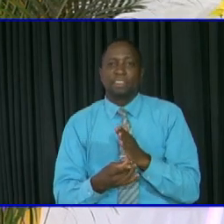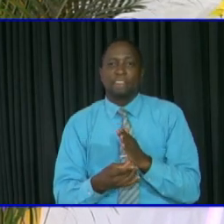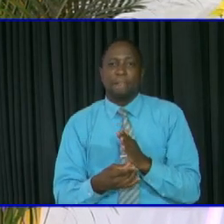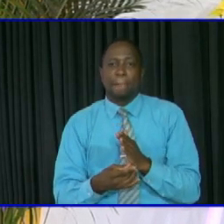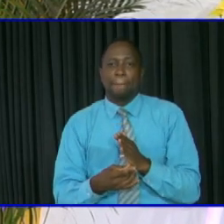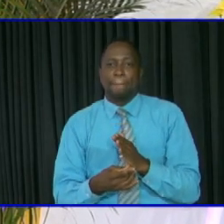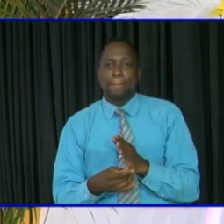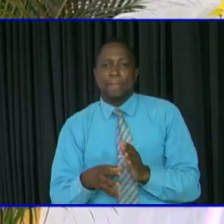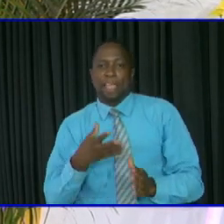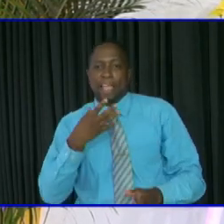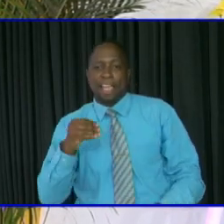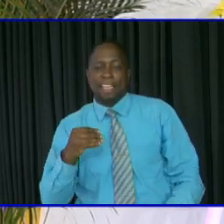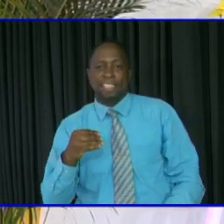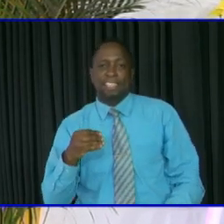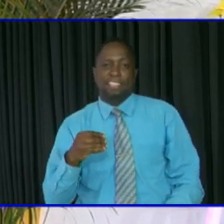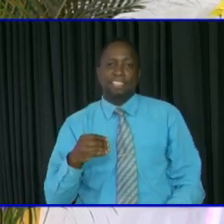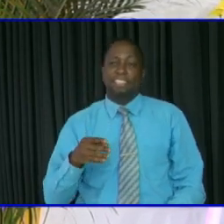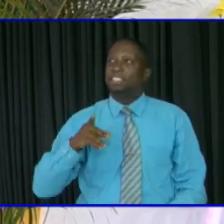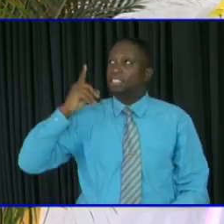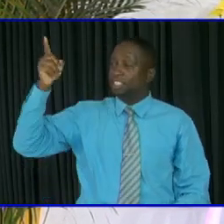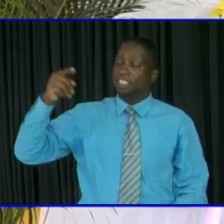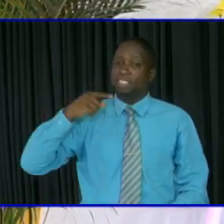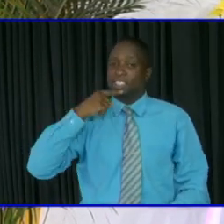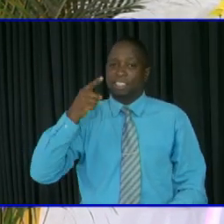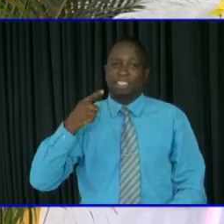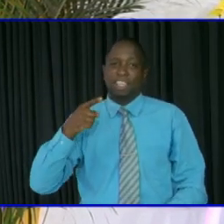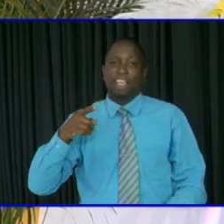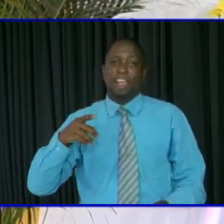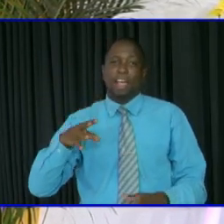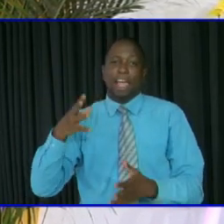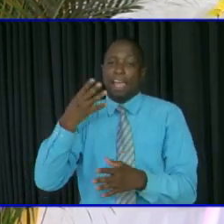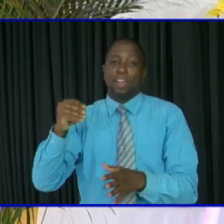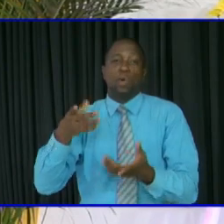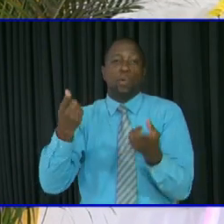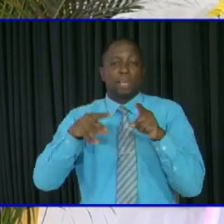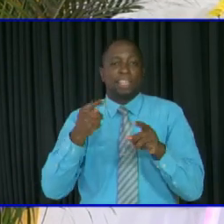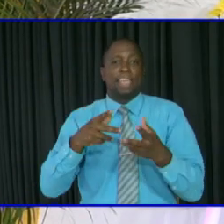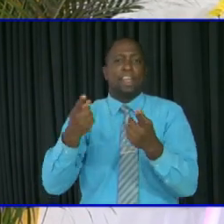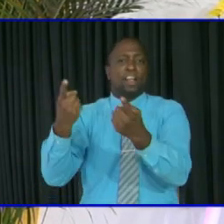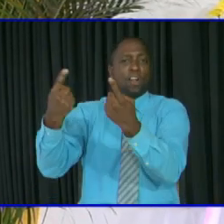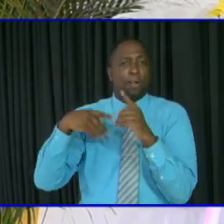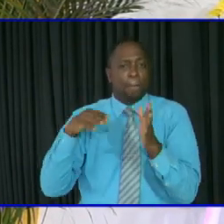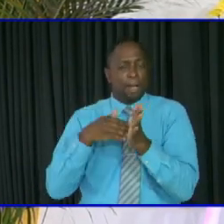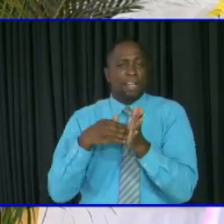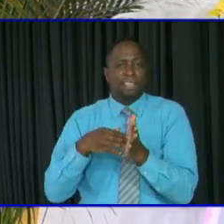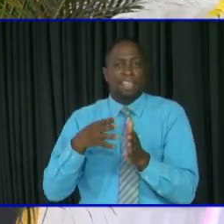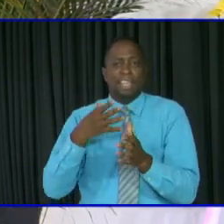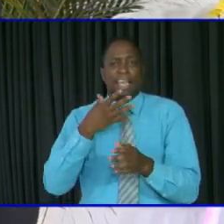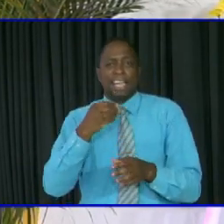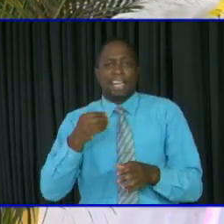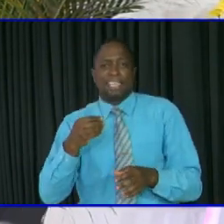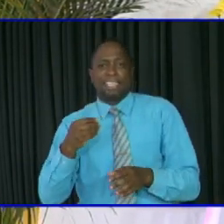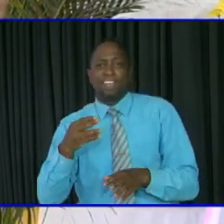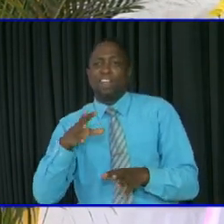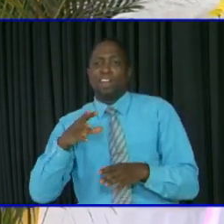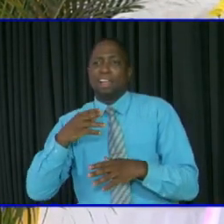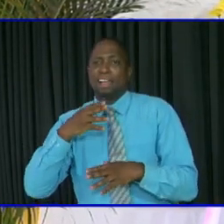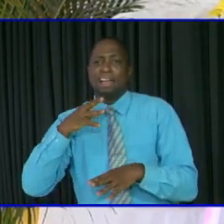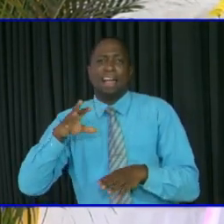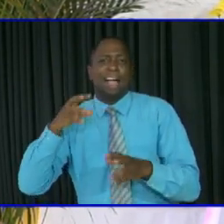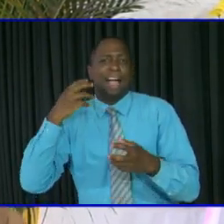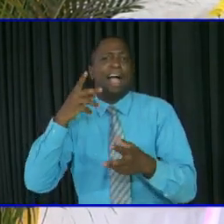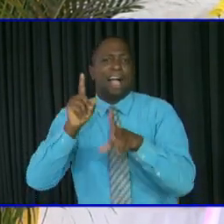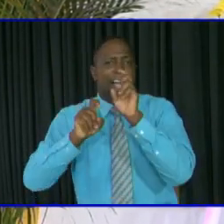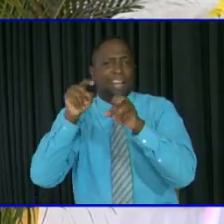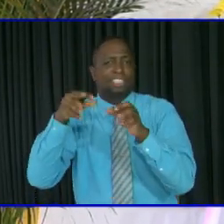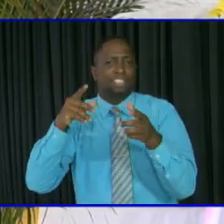the bridegroom says, I know you not. Now the implication is that those